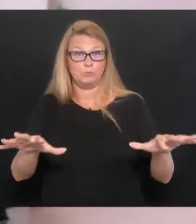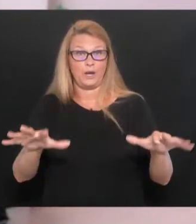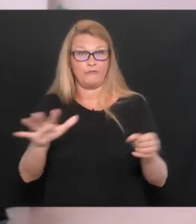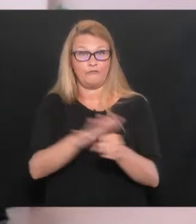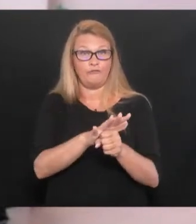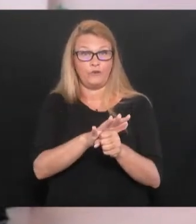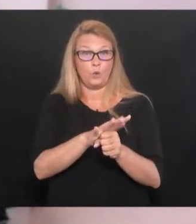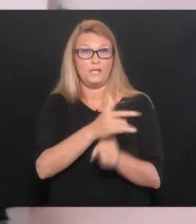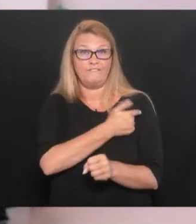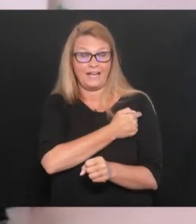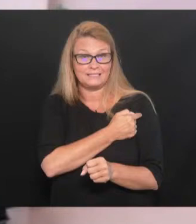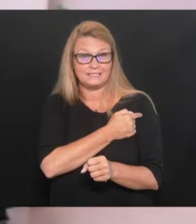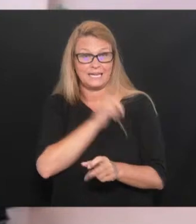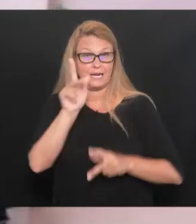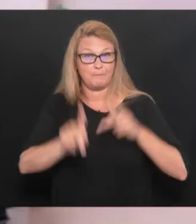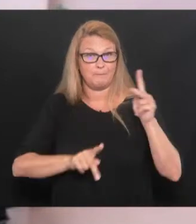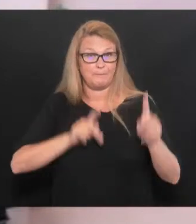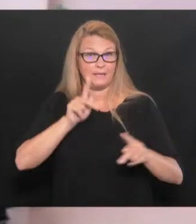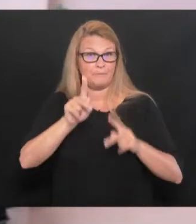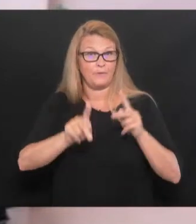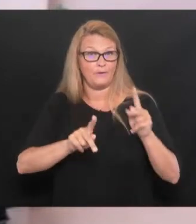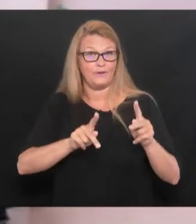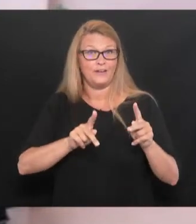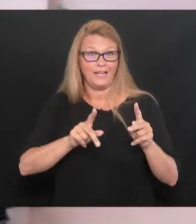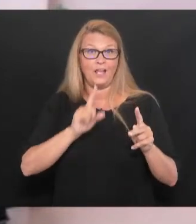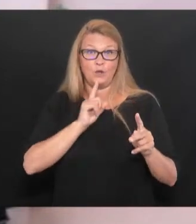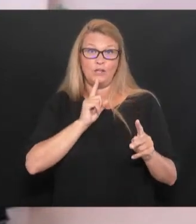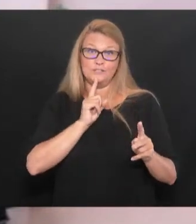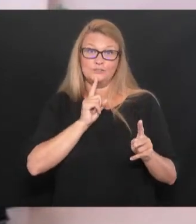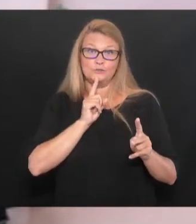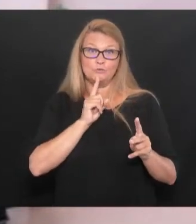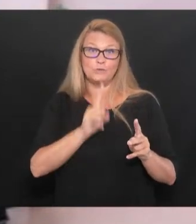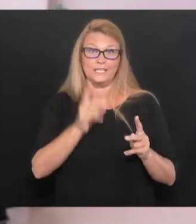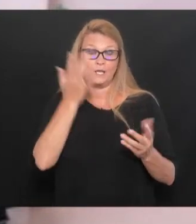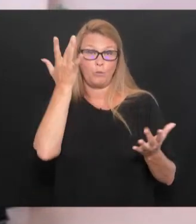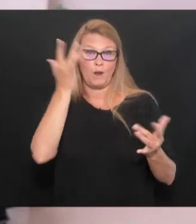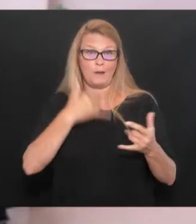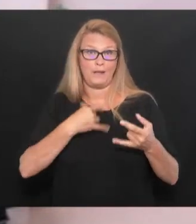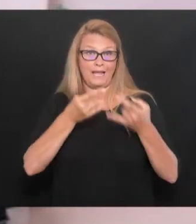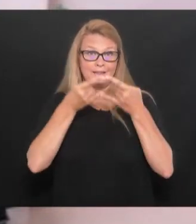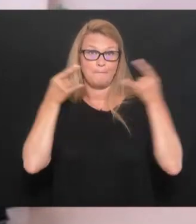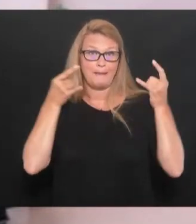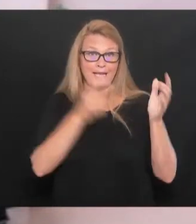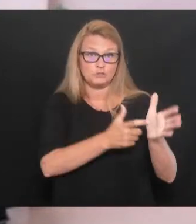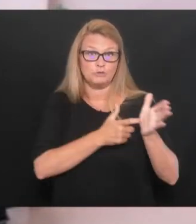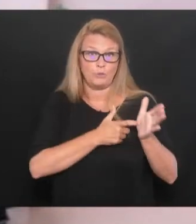vaccinated people exists, which really was the driver of the mask recommendation.